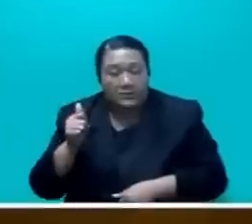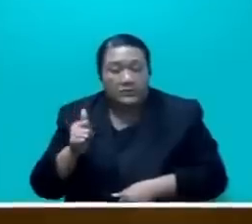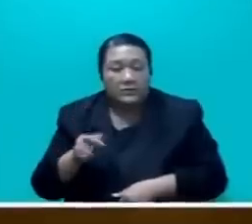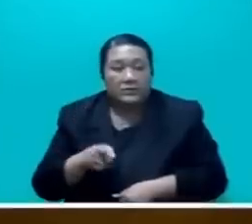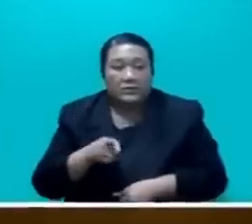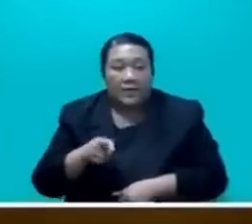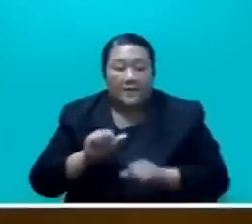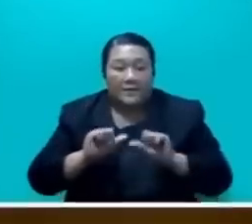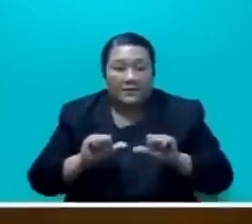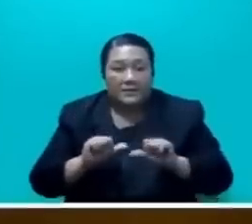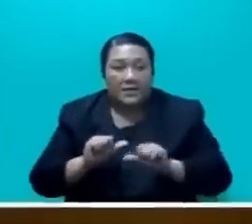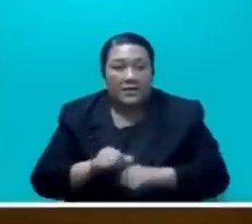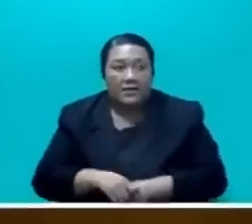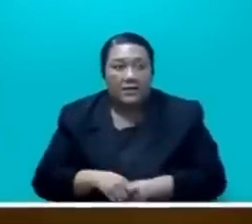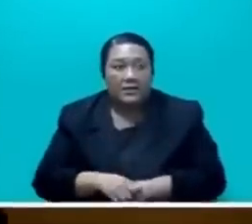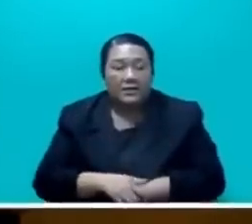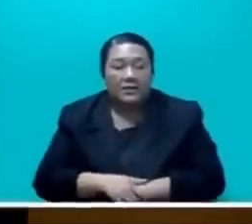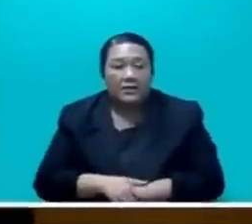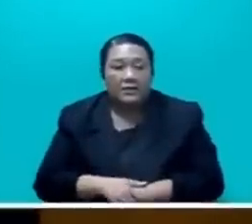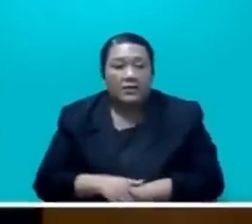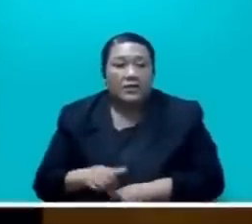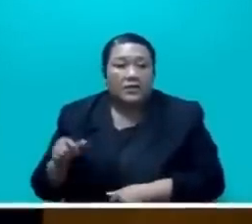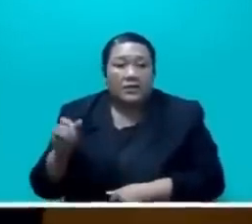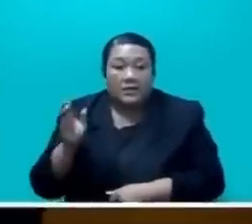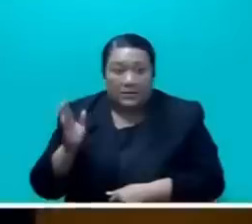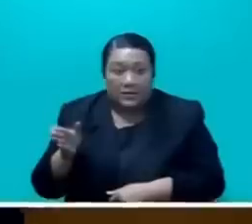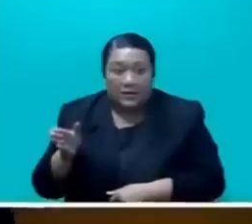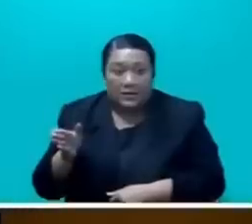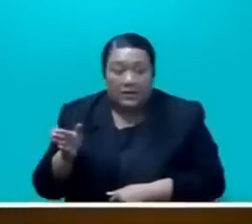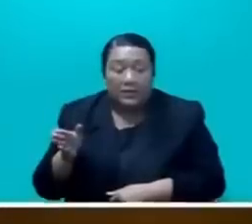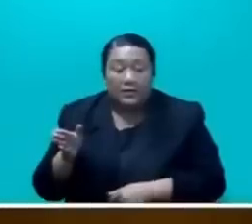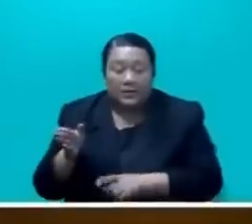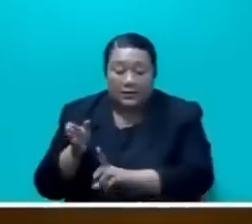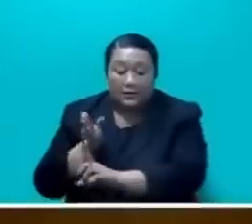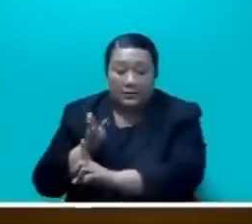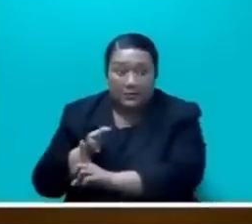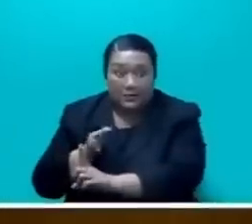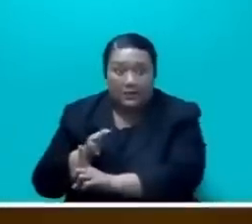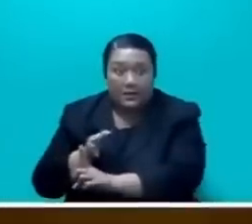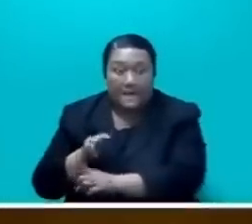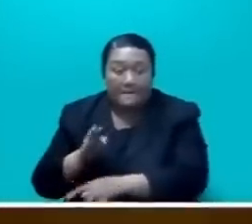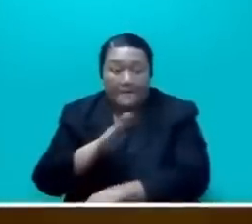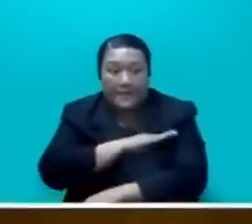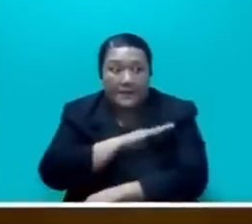So he could rightly say whether I apologize or not,